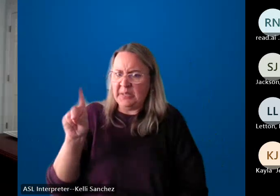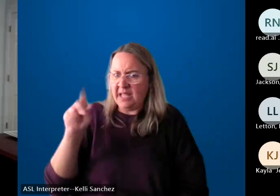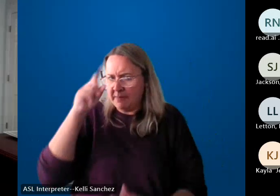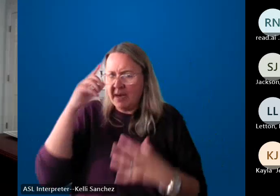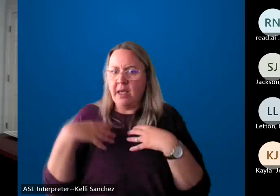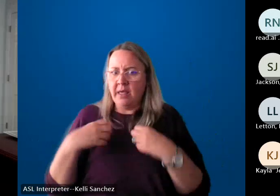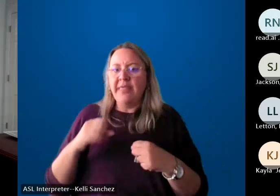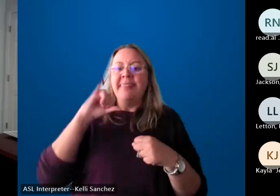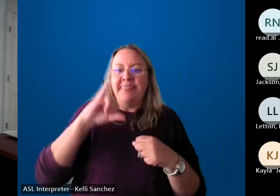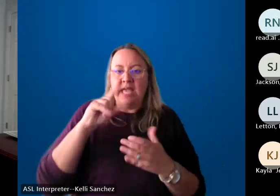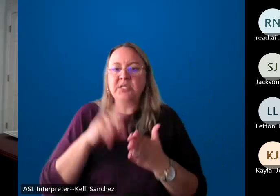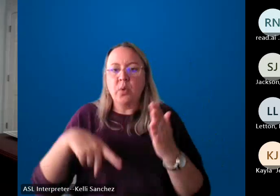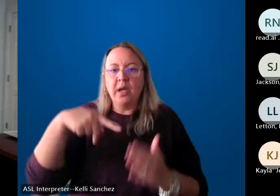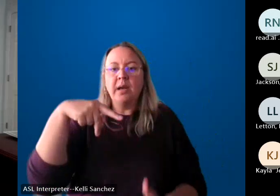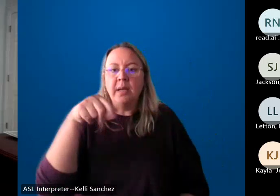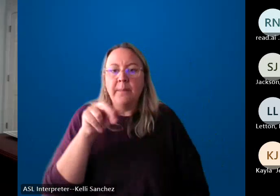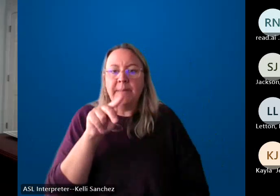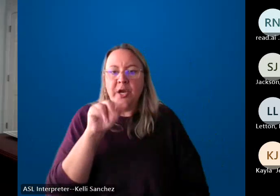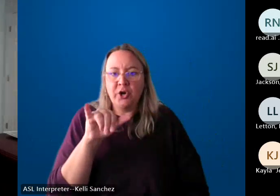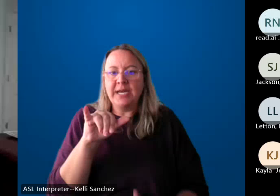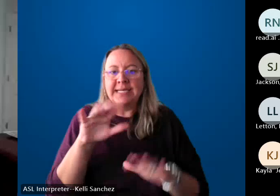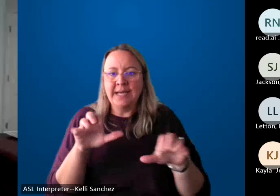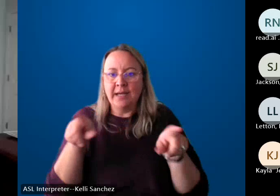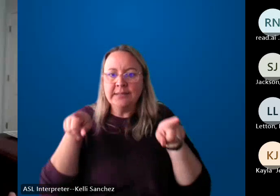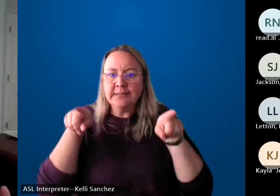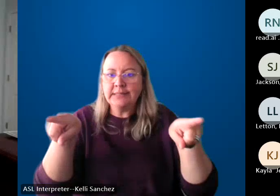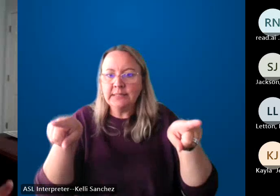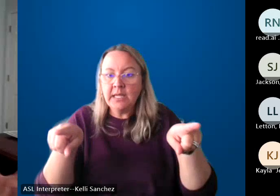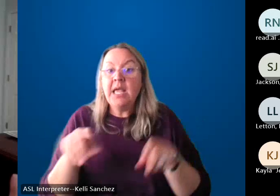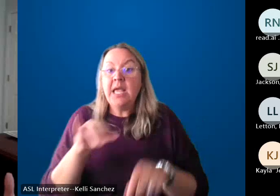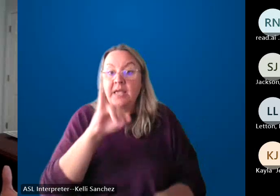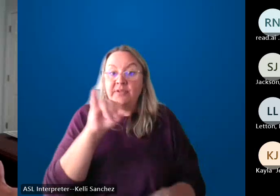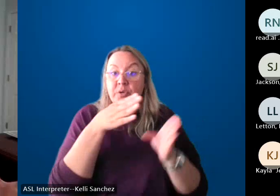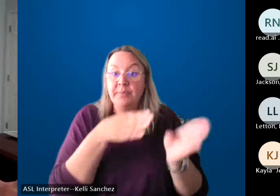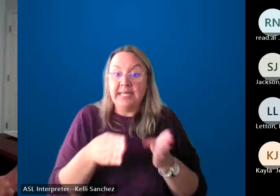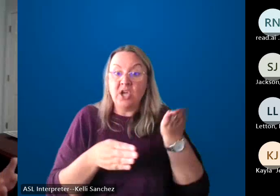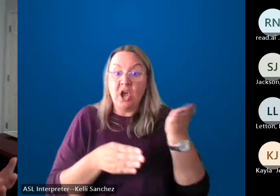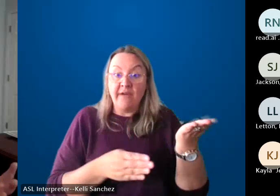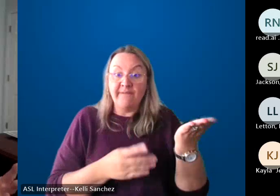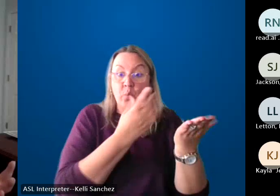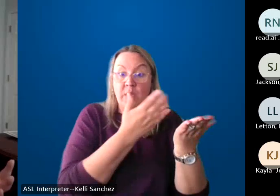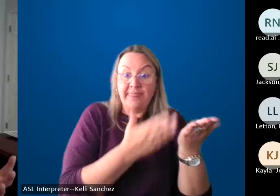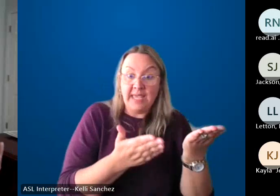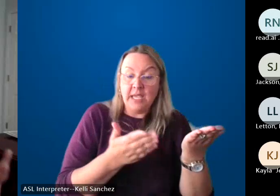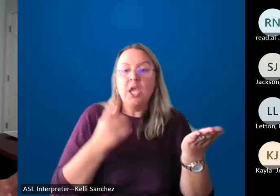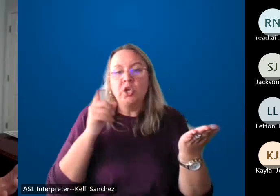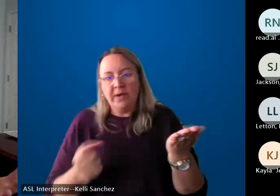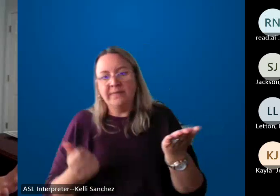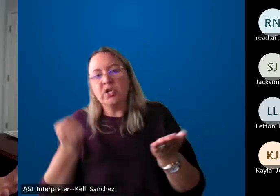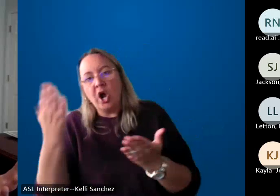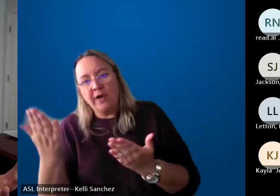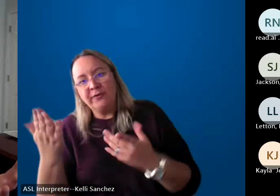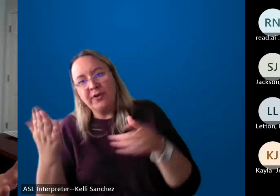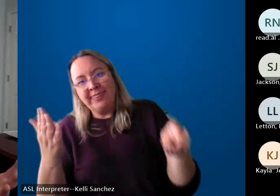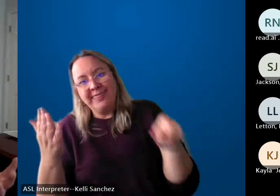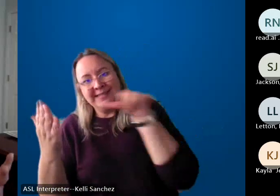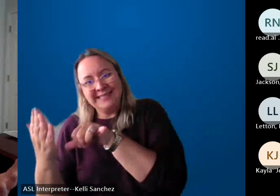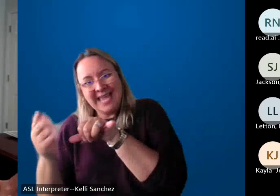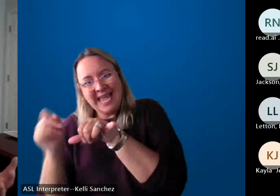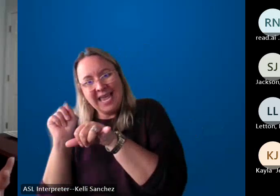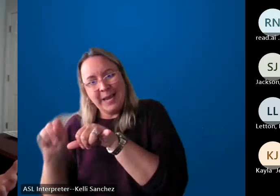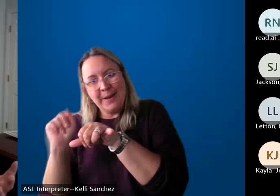parity does, right? It says that if an insurance plan offers one thing, you also have to offer the same